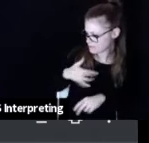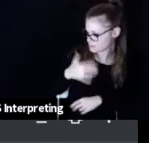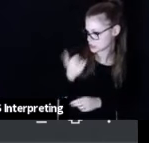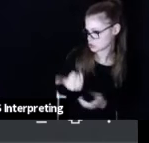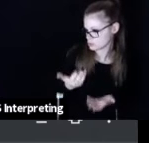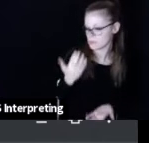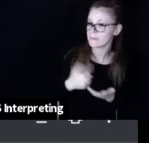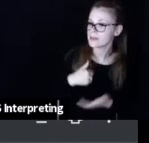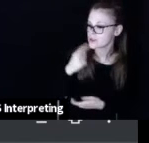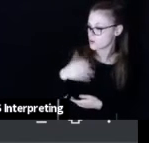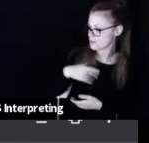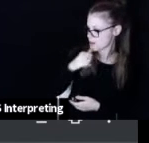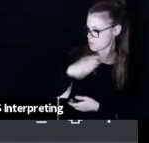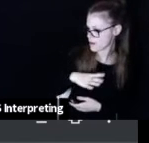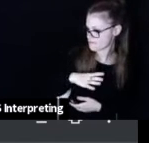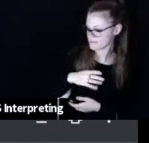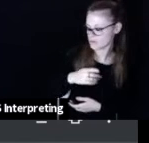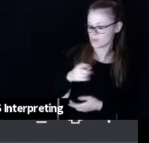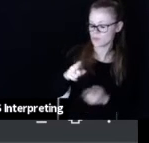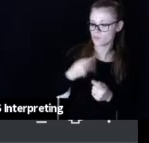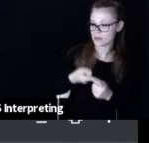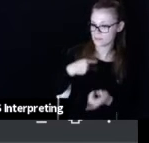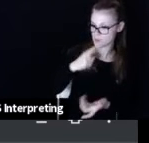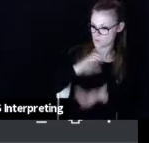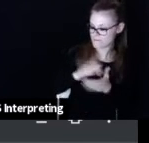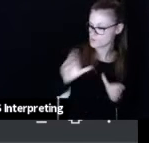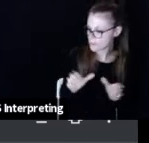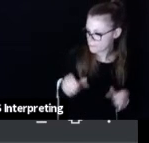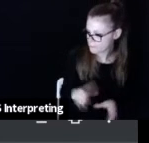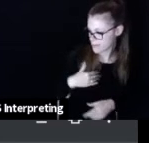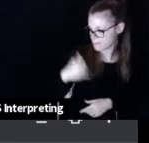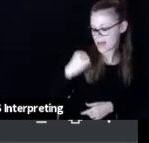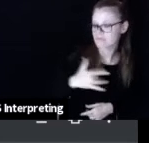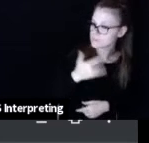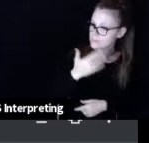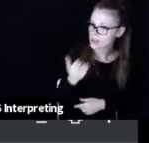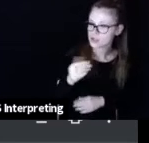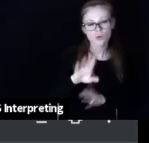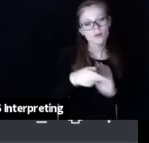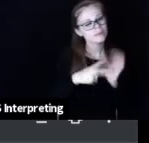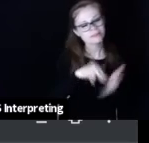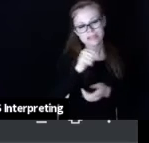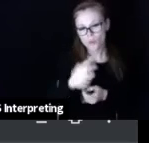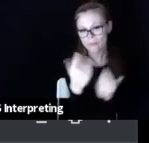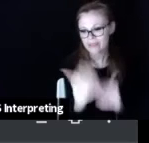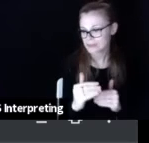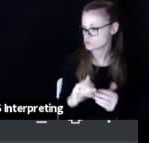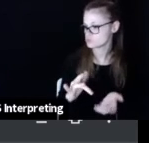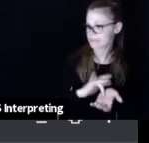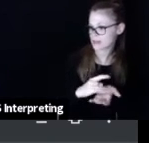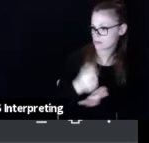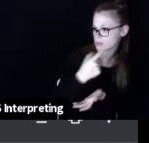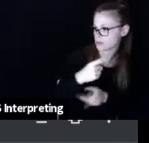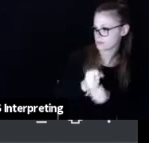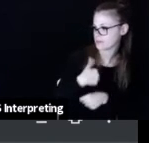really nice when my wife rubs my back, right? So it doesn't have to be limited to medical treatments. Um,